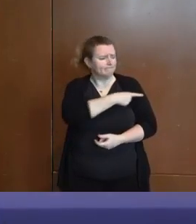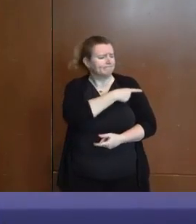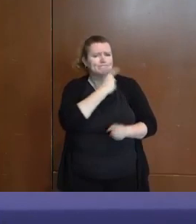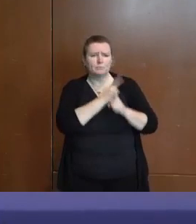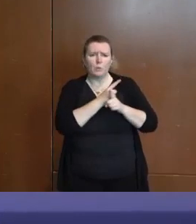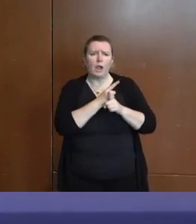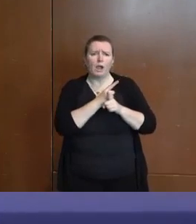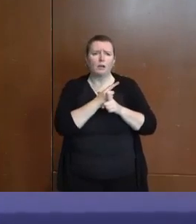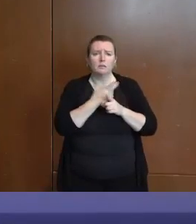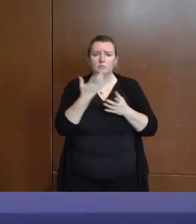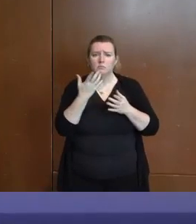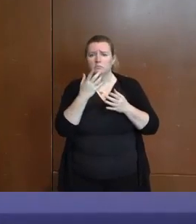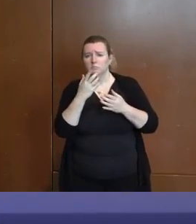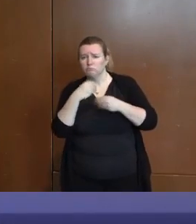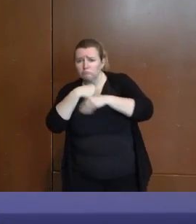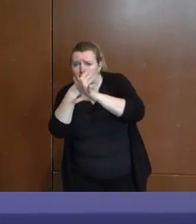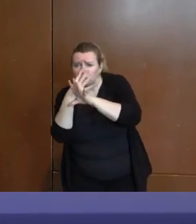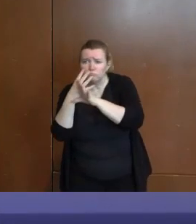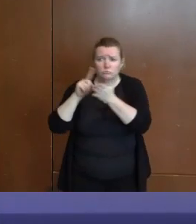sending a text or an email,